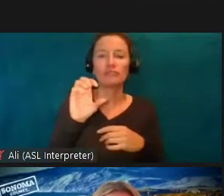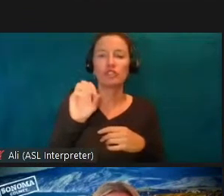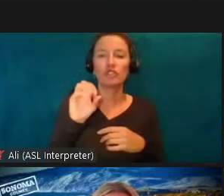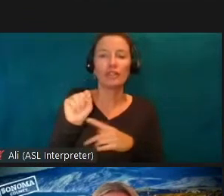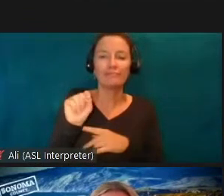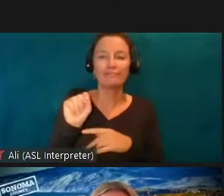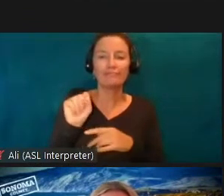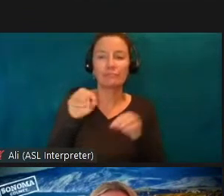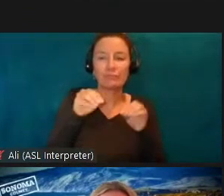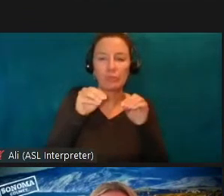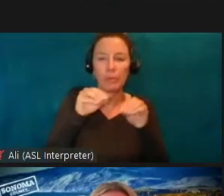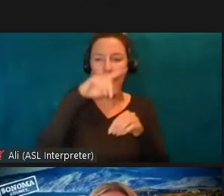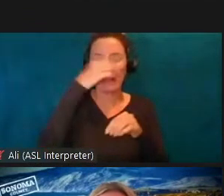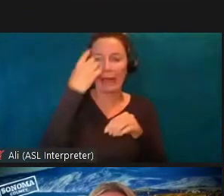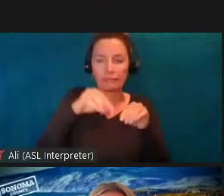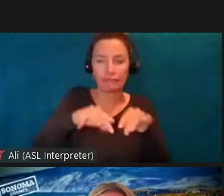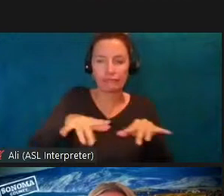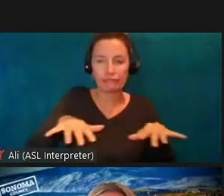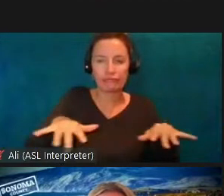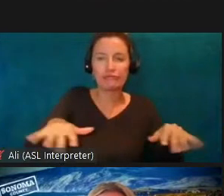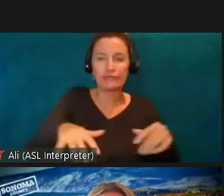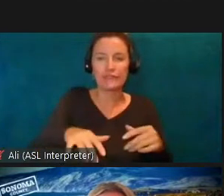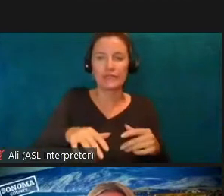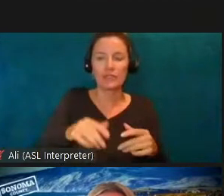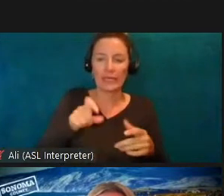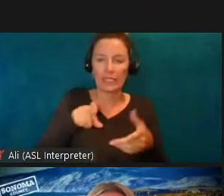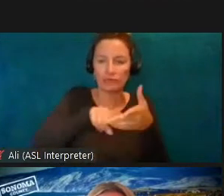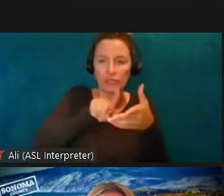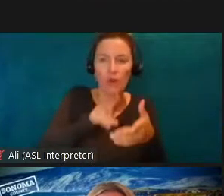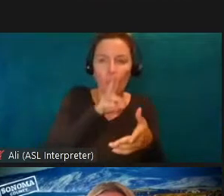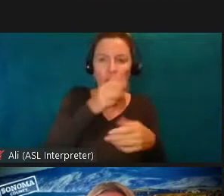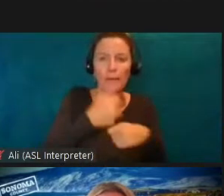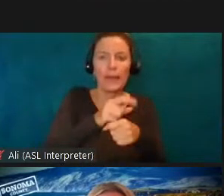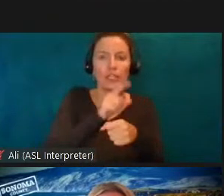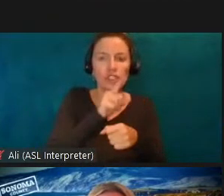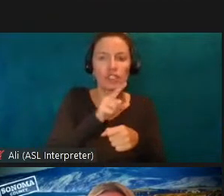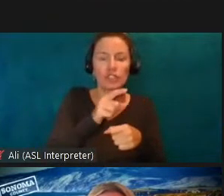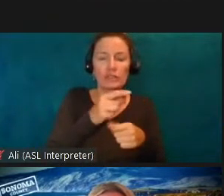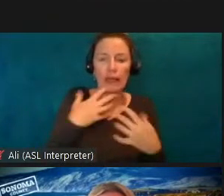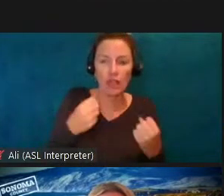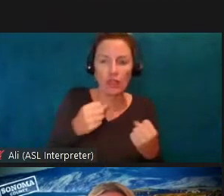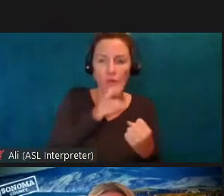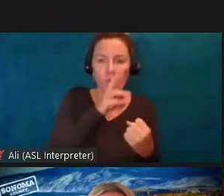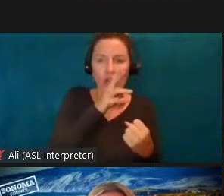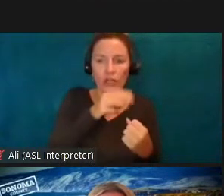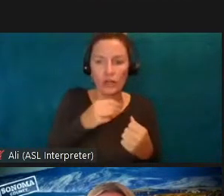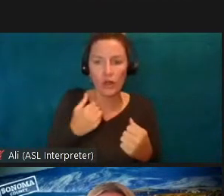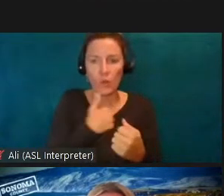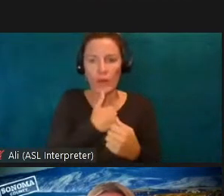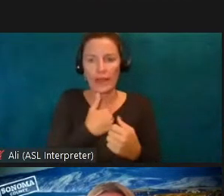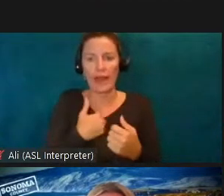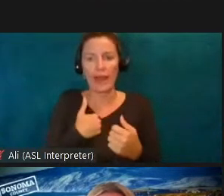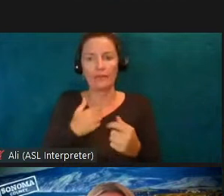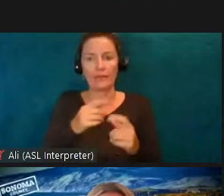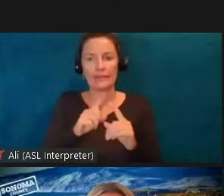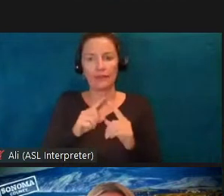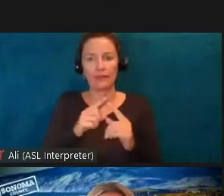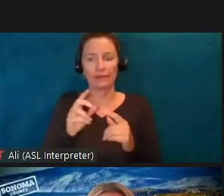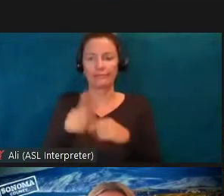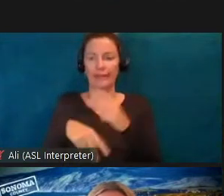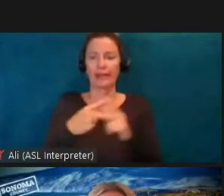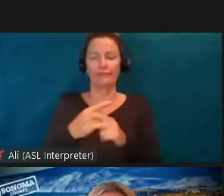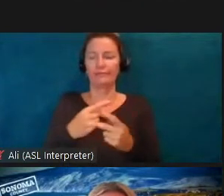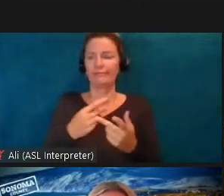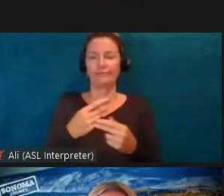fire retardant and how we what kind of nutrients, and from our understanding, there's kind of 4 or 5 different types of fire retardant